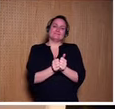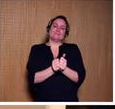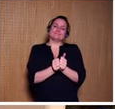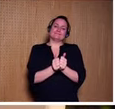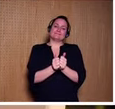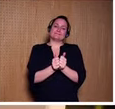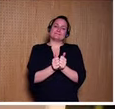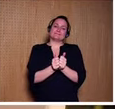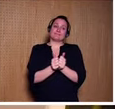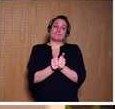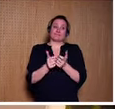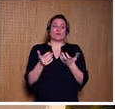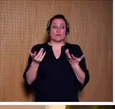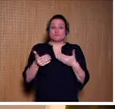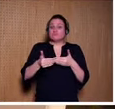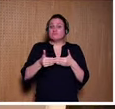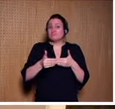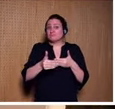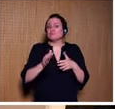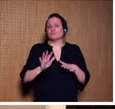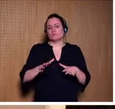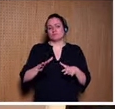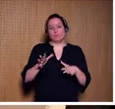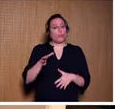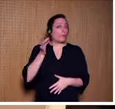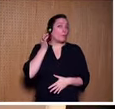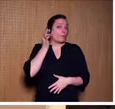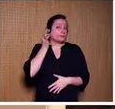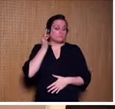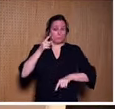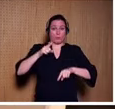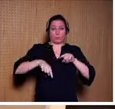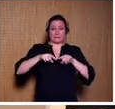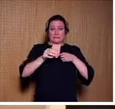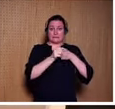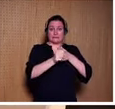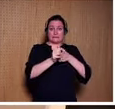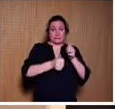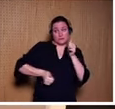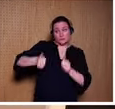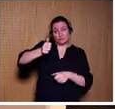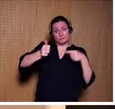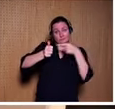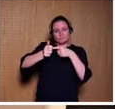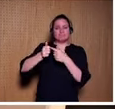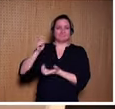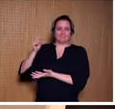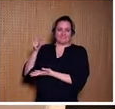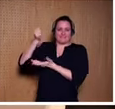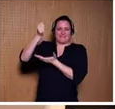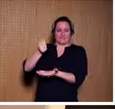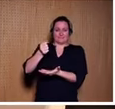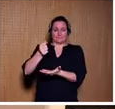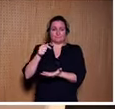very soon launching the Women Political Leadership Fund, which will increase the feminist leadership